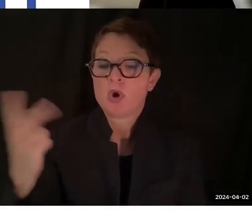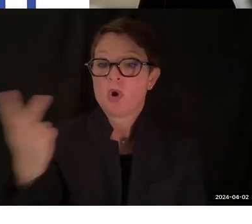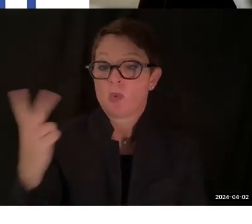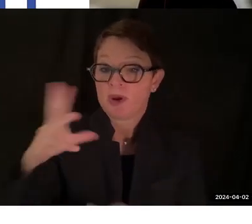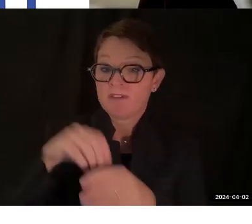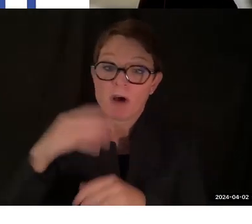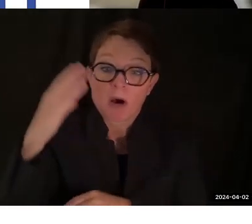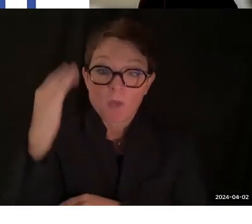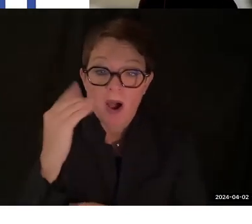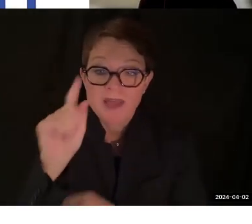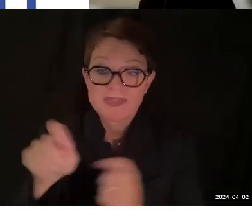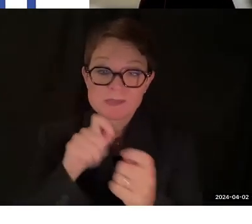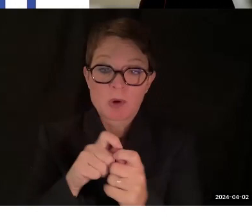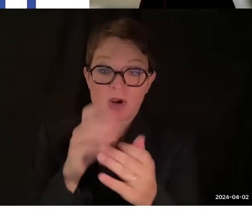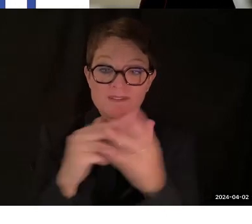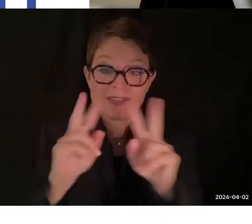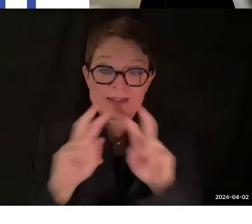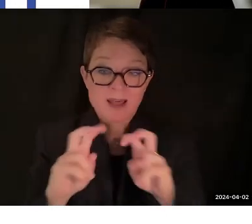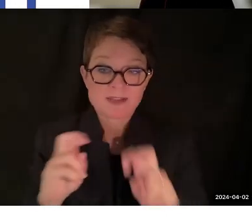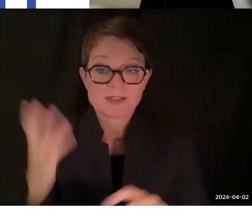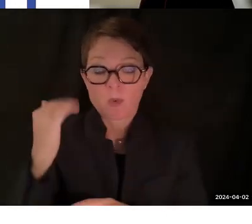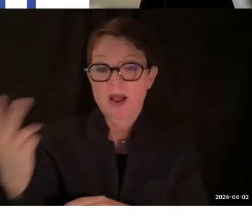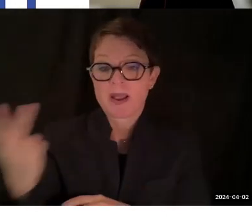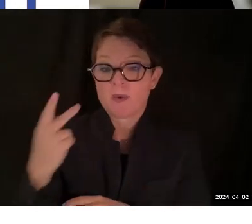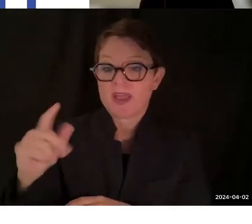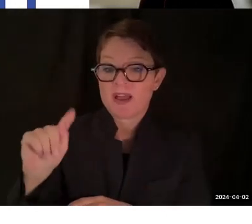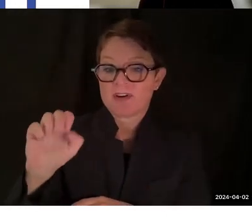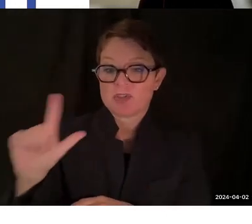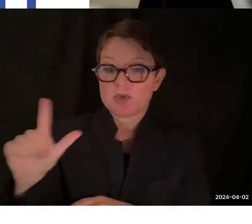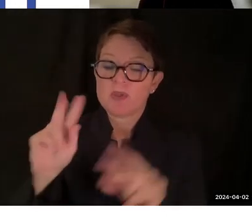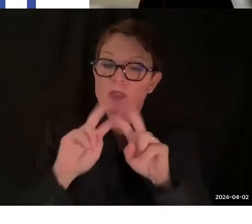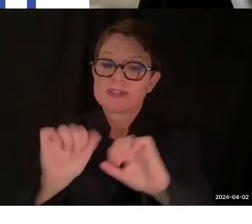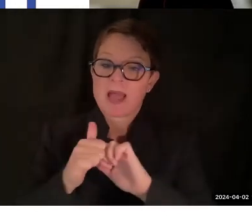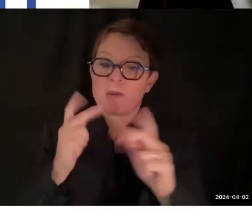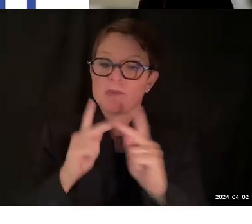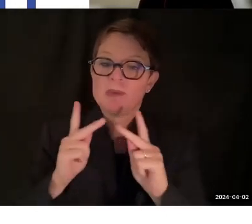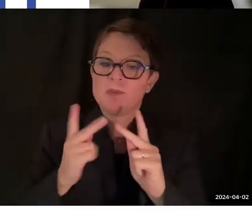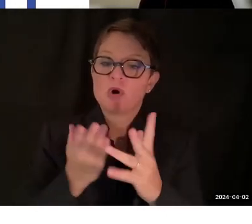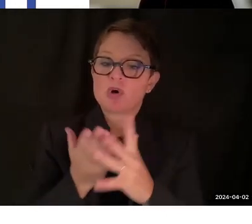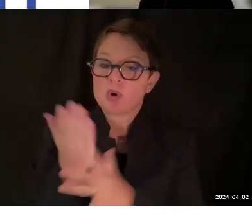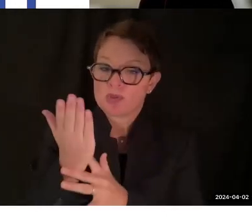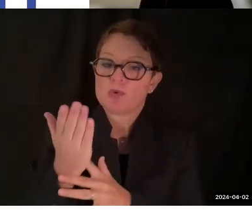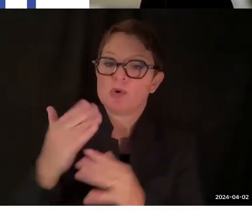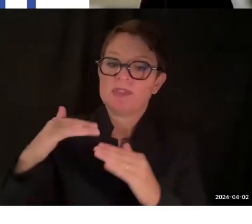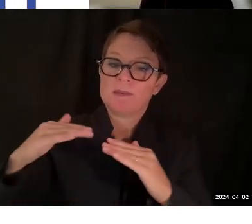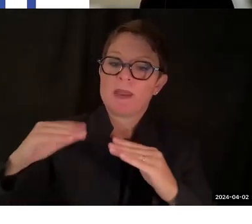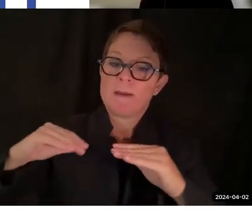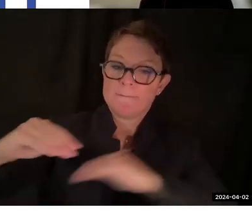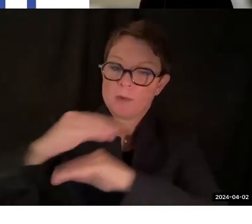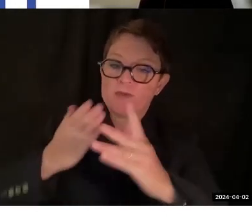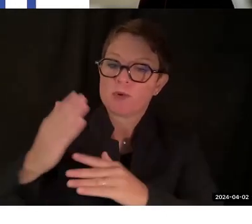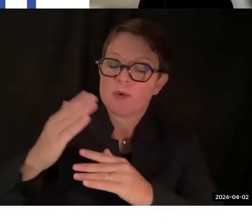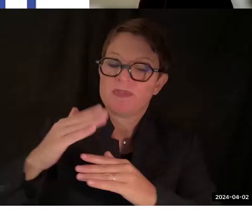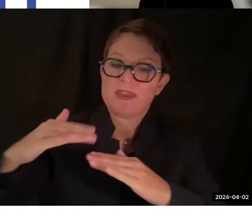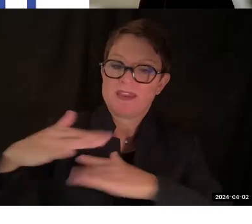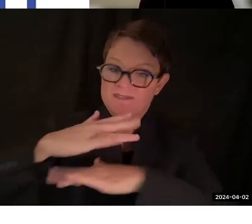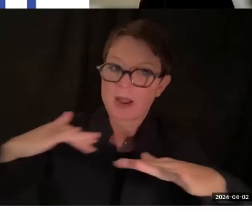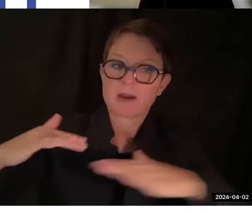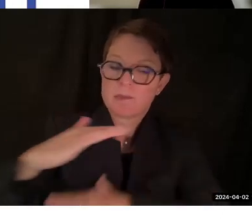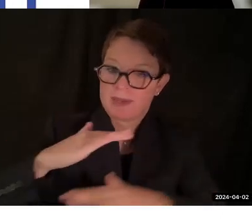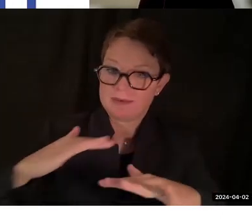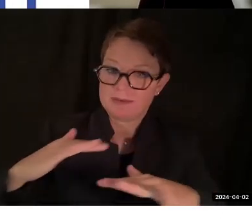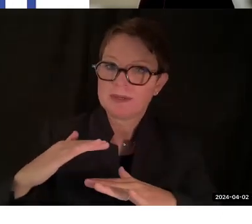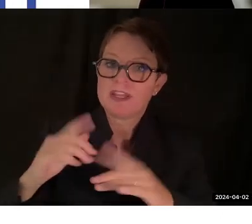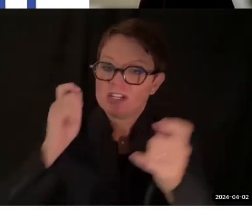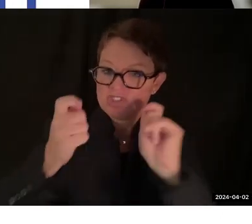involved in this particular part of the analysis is because we have a tool that looks at how people move through the built environment in a dynamic way.